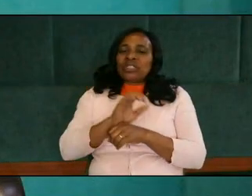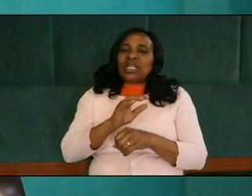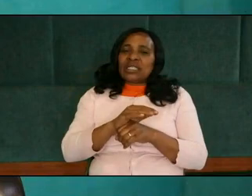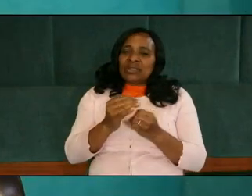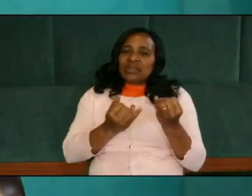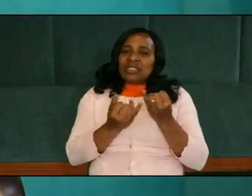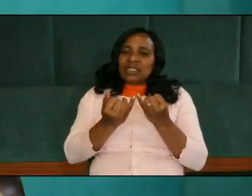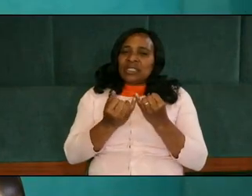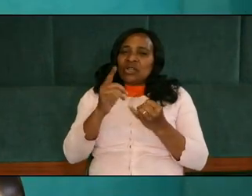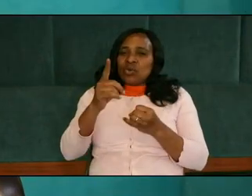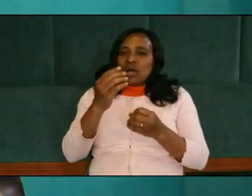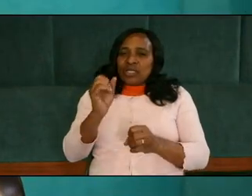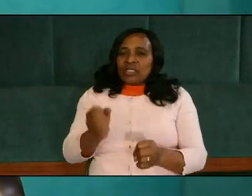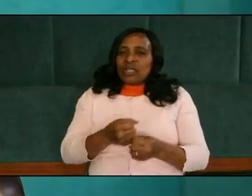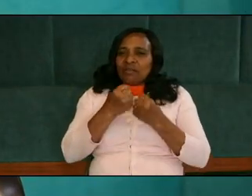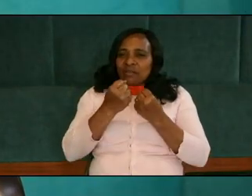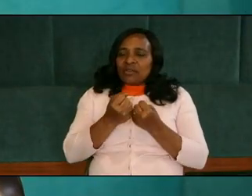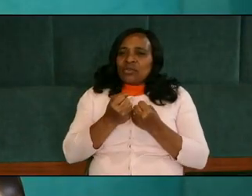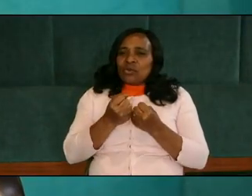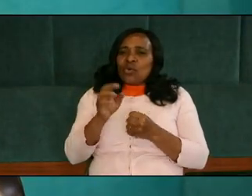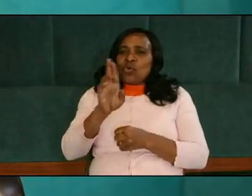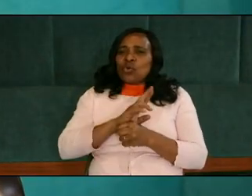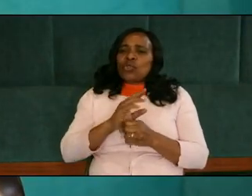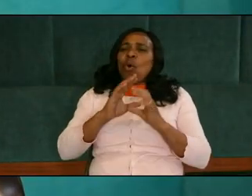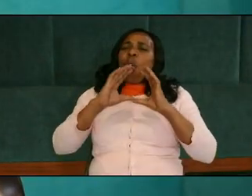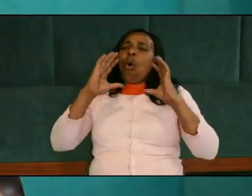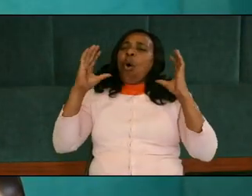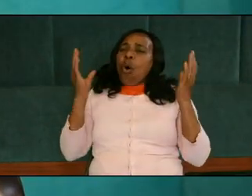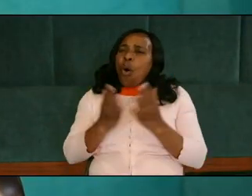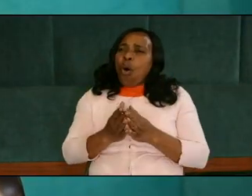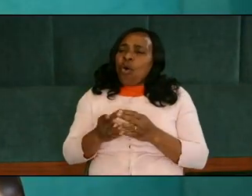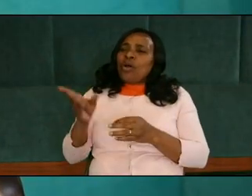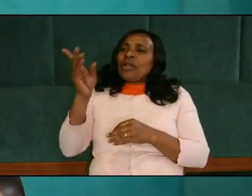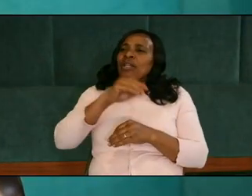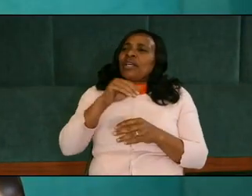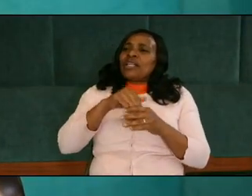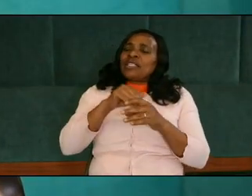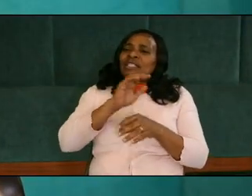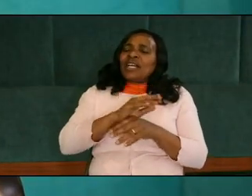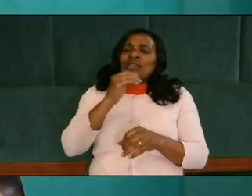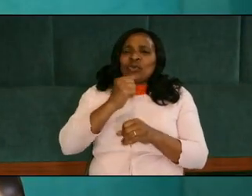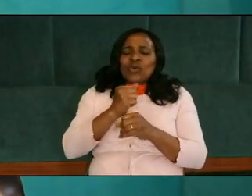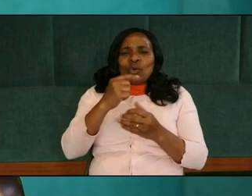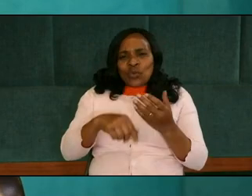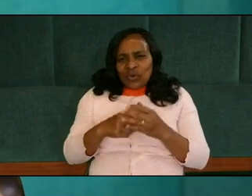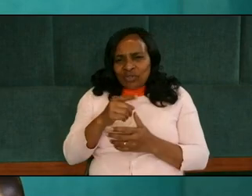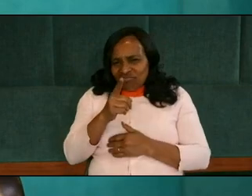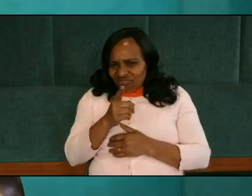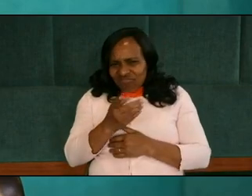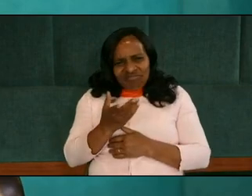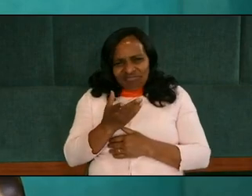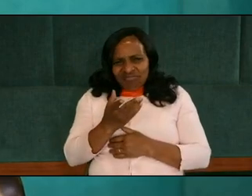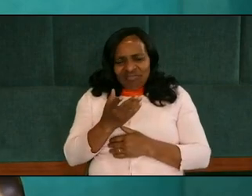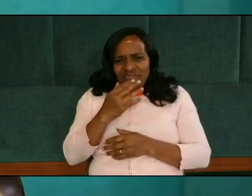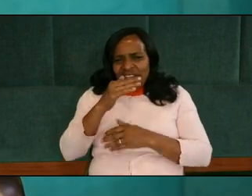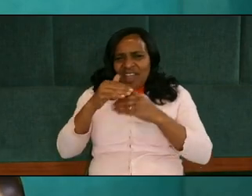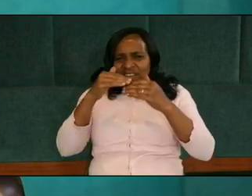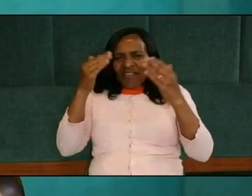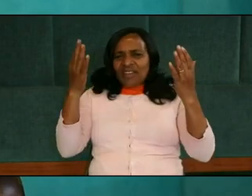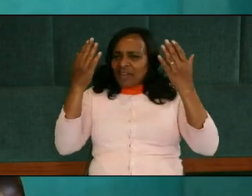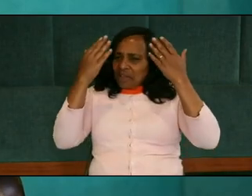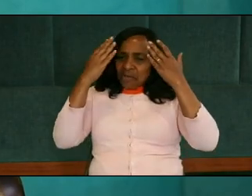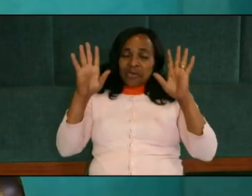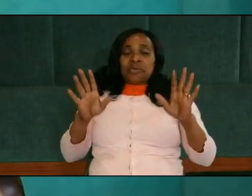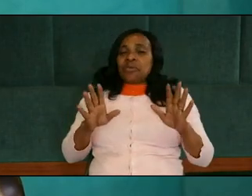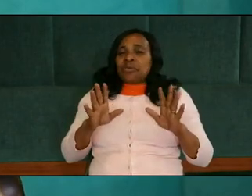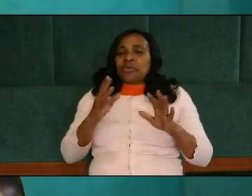umeokoka, aki what? You spend a whole day in church. What are you doing? Like, you guys going to heaven. I don't even know what you're